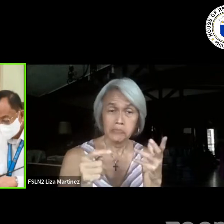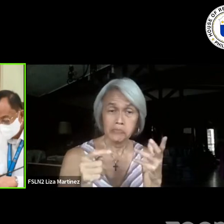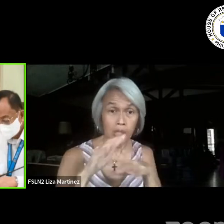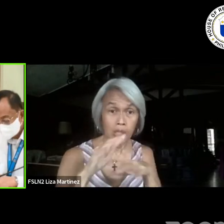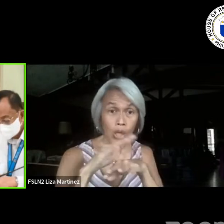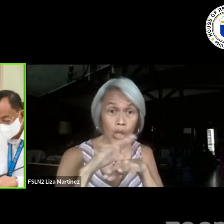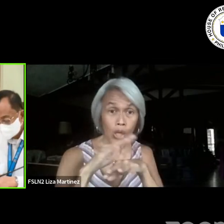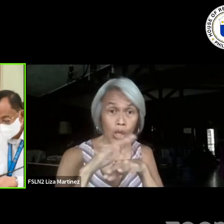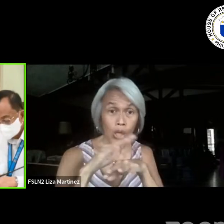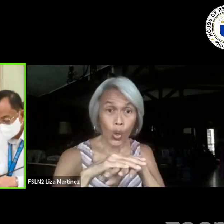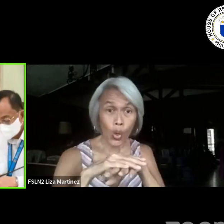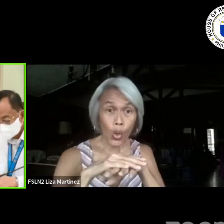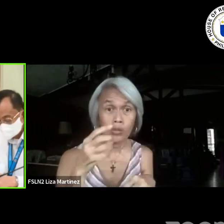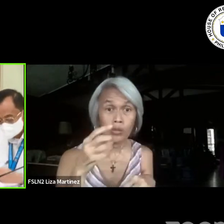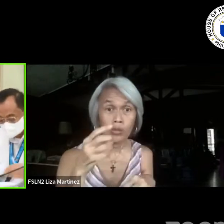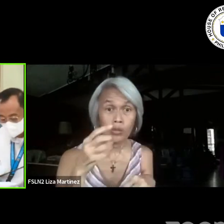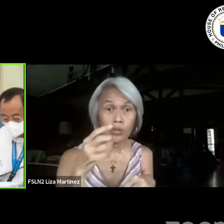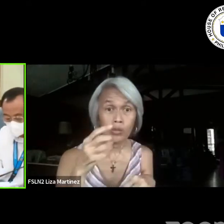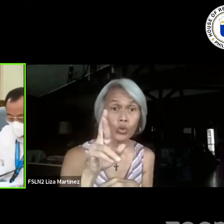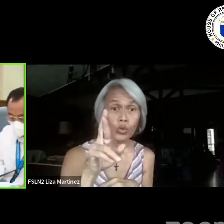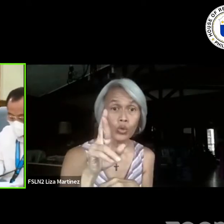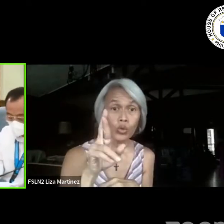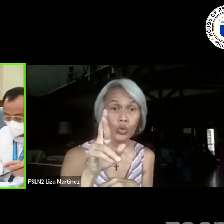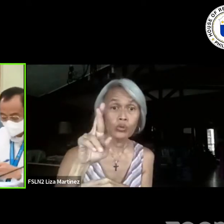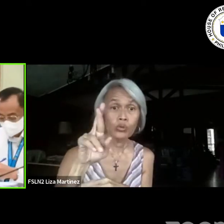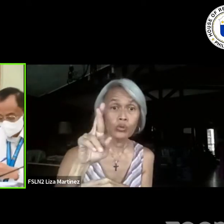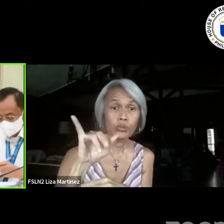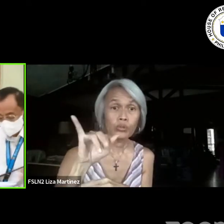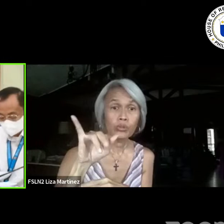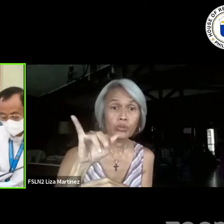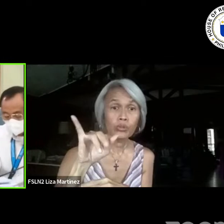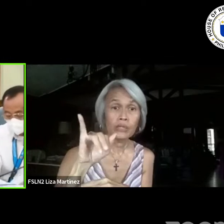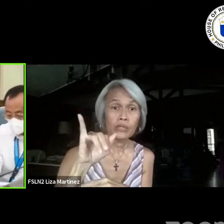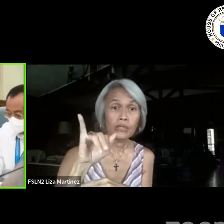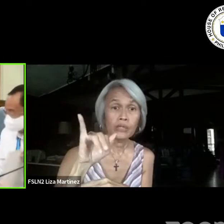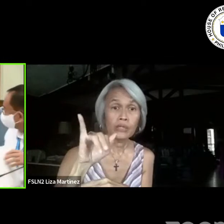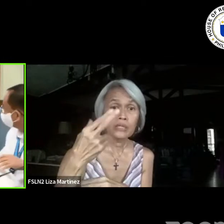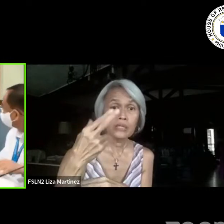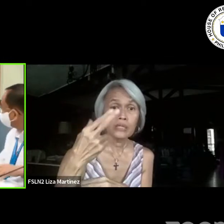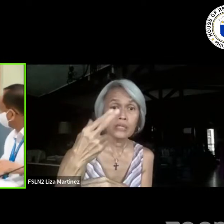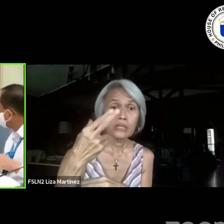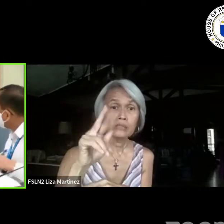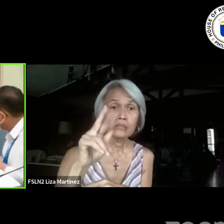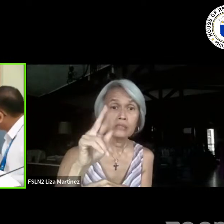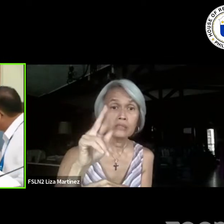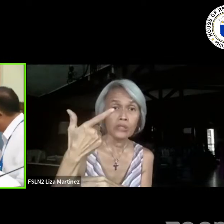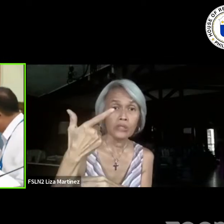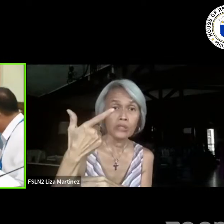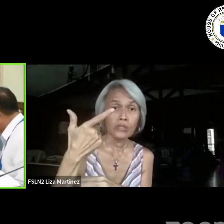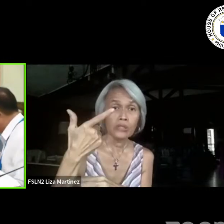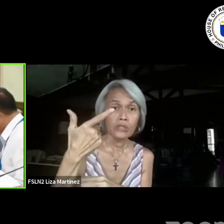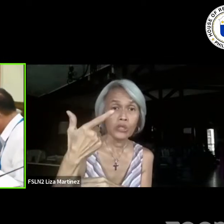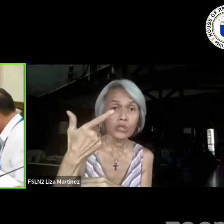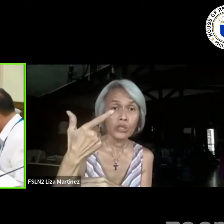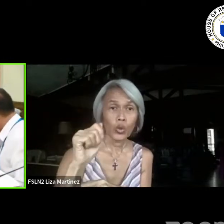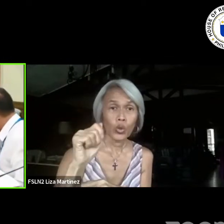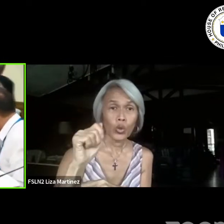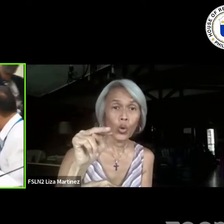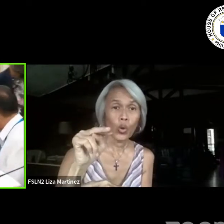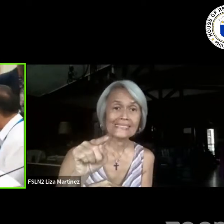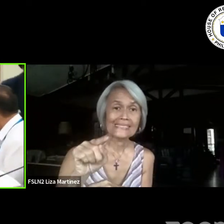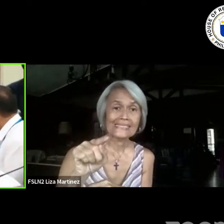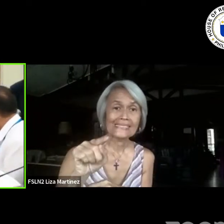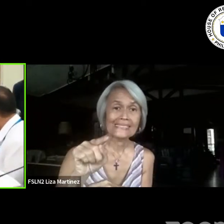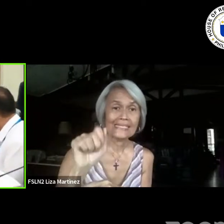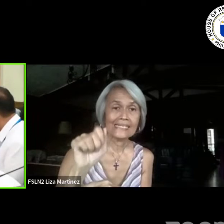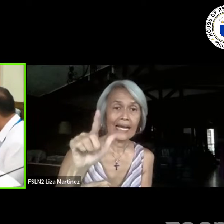here since early on, just to comment on the ARAL bills. He just wants to comment on that para at least hindi naman